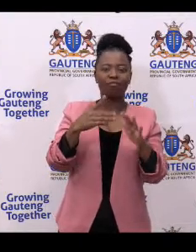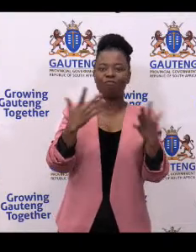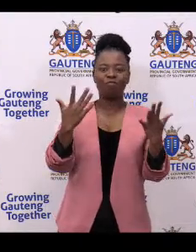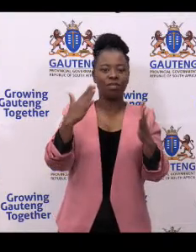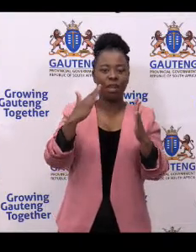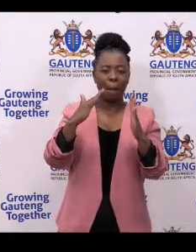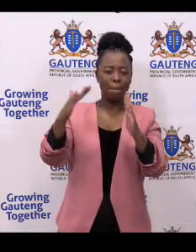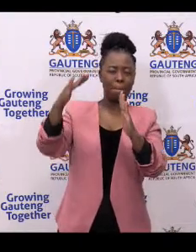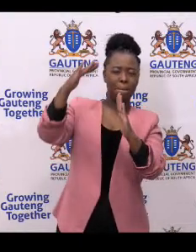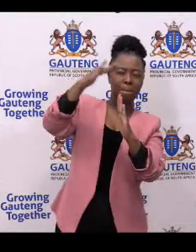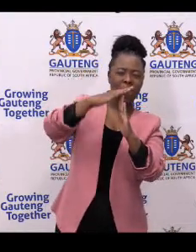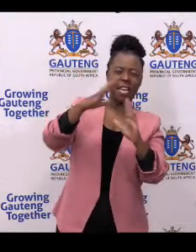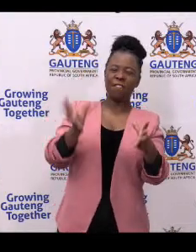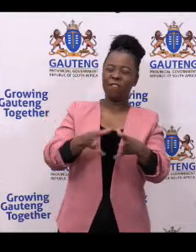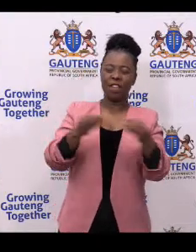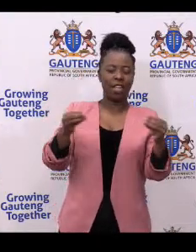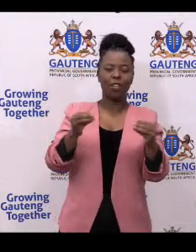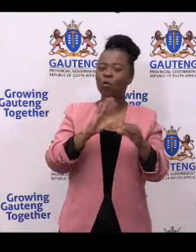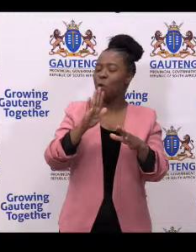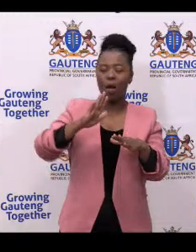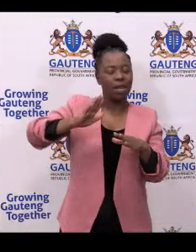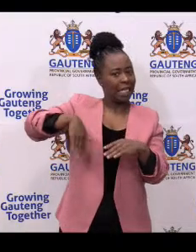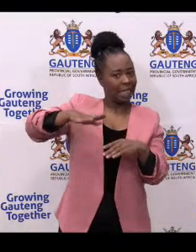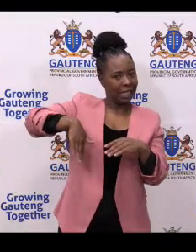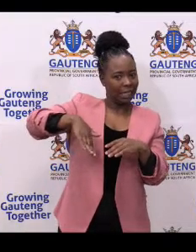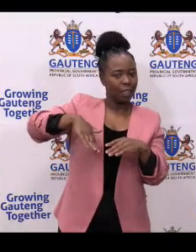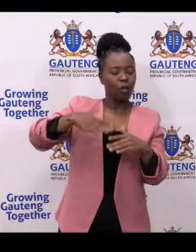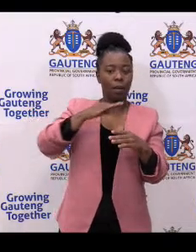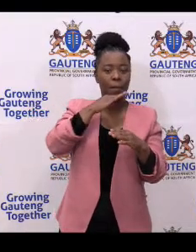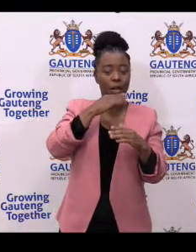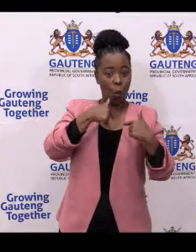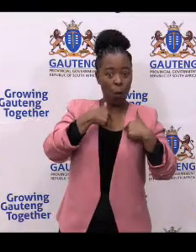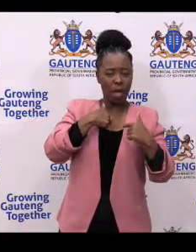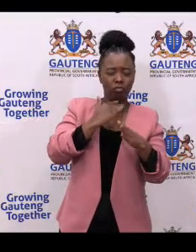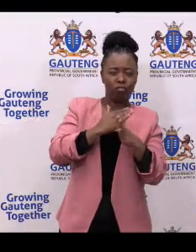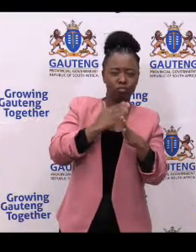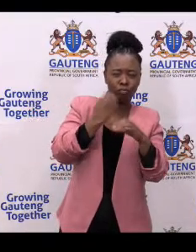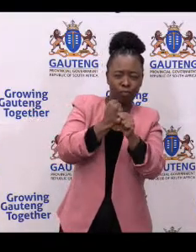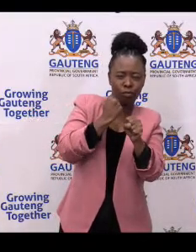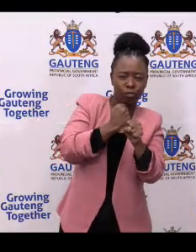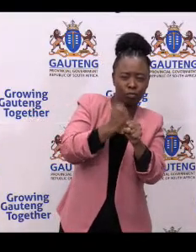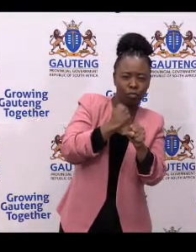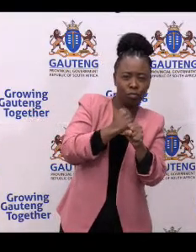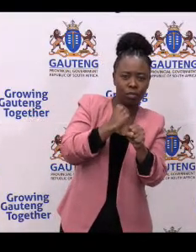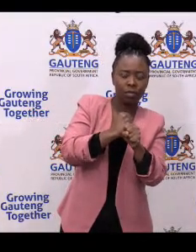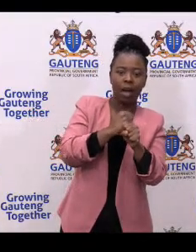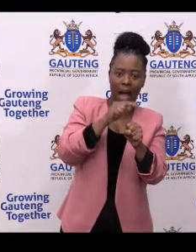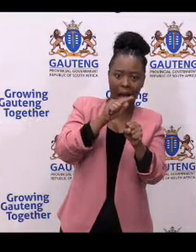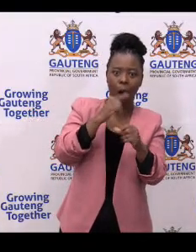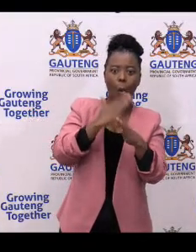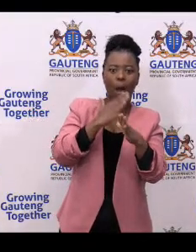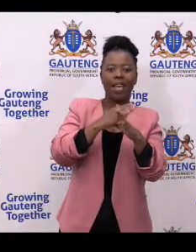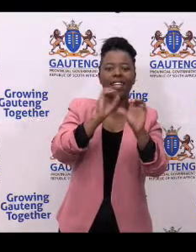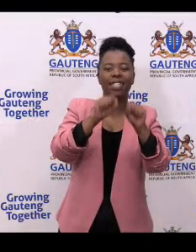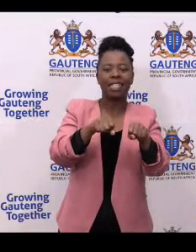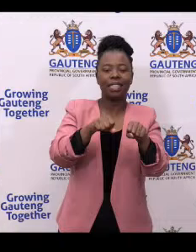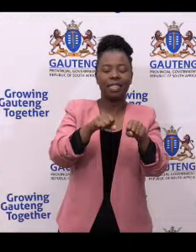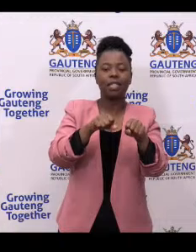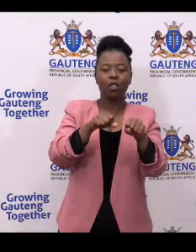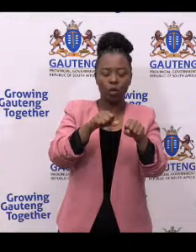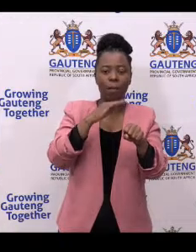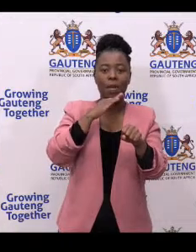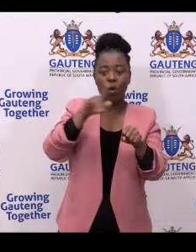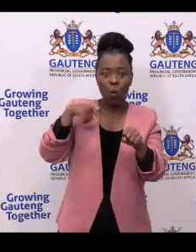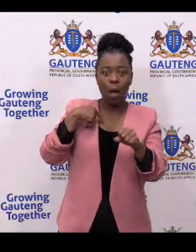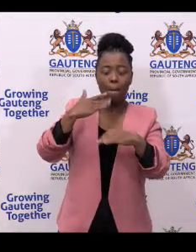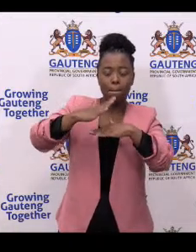peak. It just means that most of the efforts that have been put in are working, and we just need to continue to put